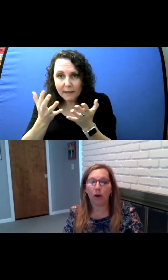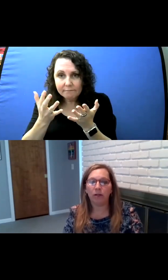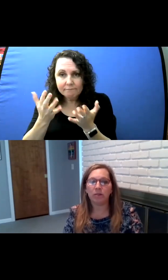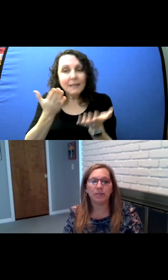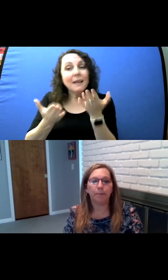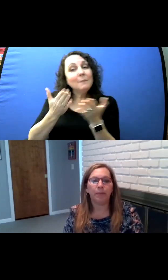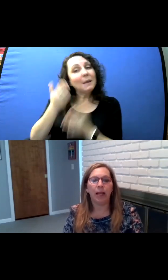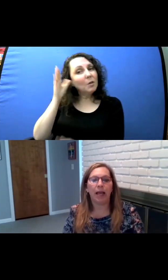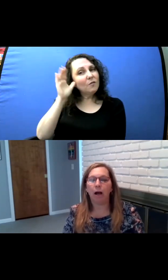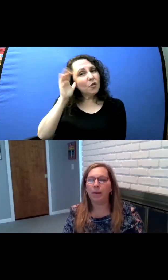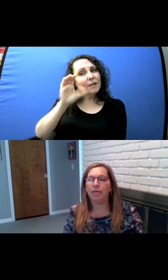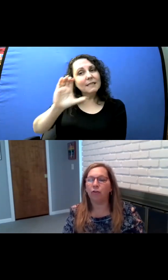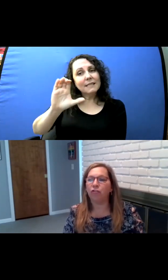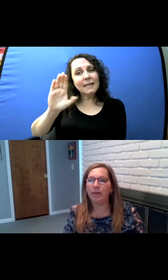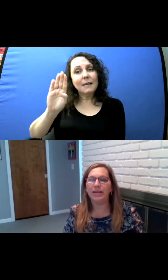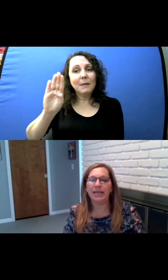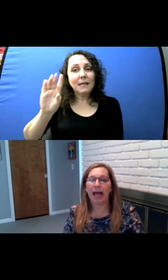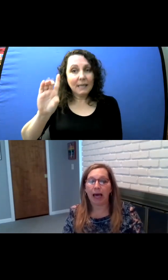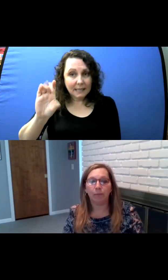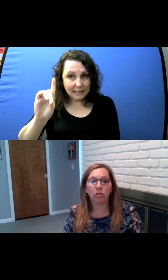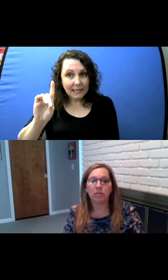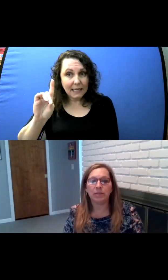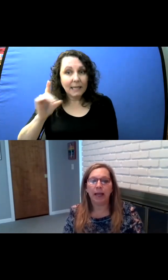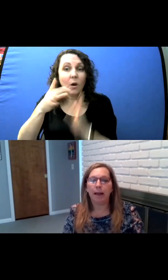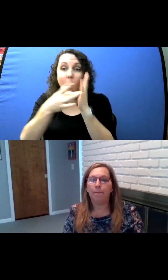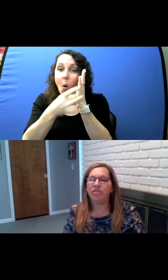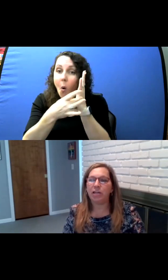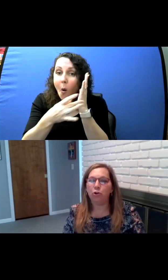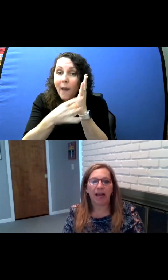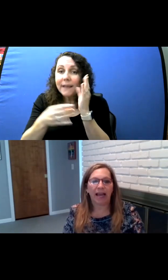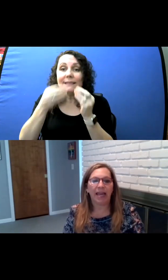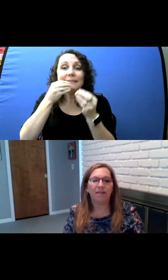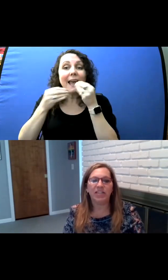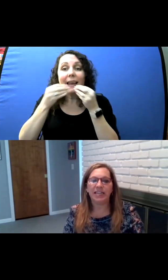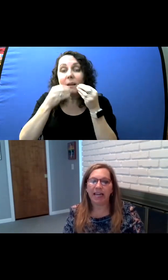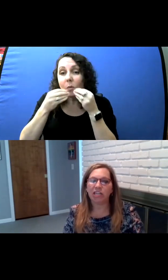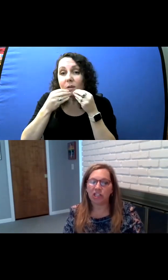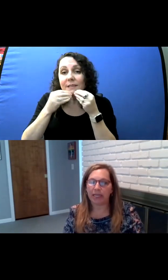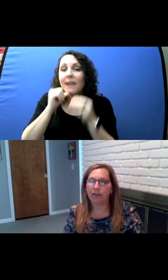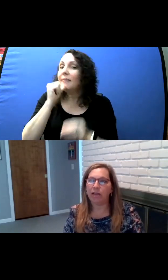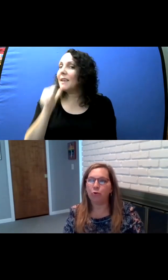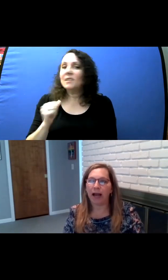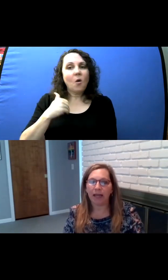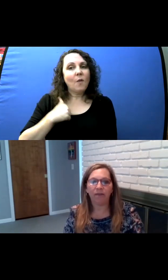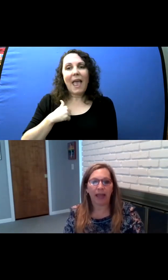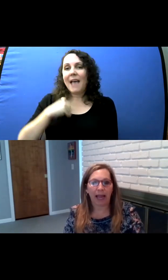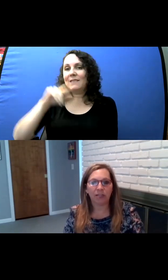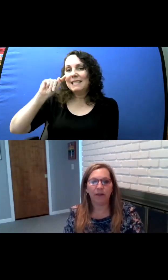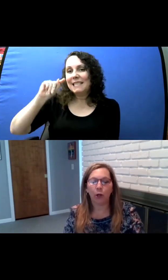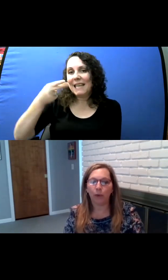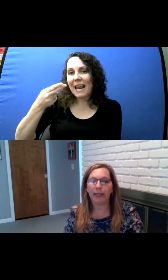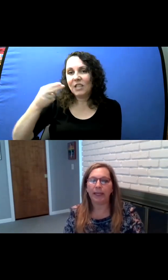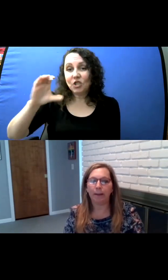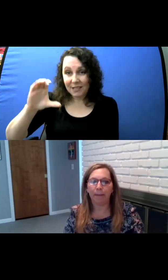CBD oils, and there's CBD edibles, but they do not have THC. They do not have the